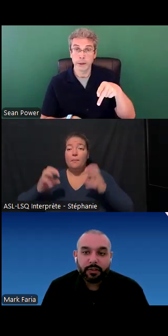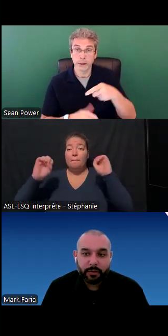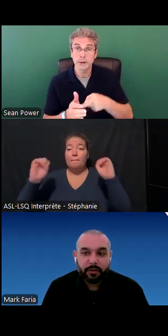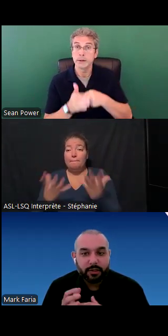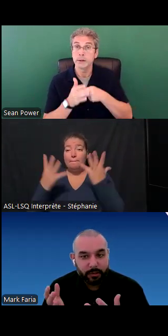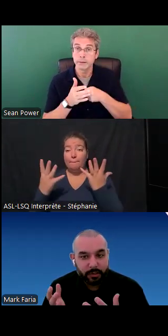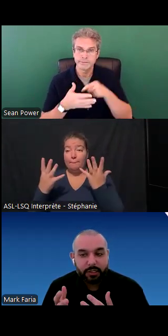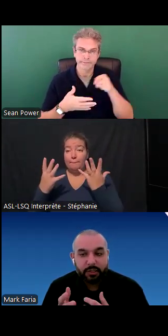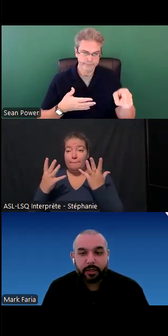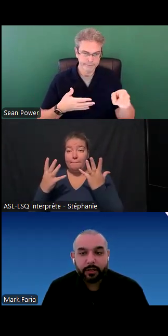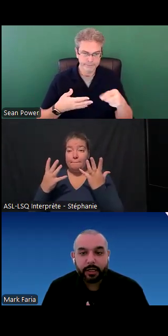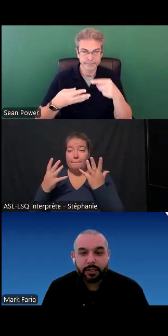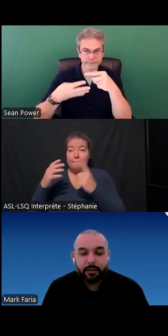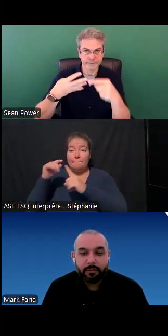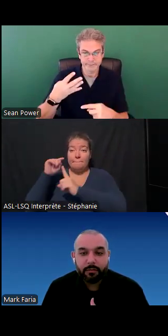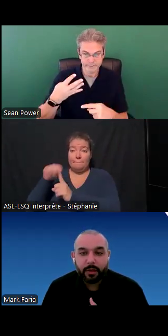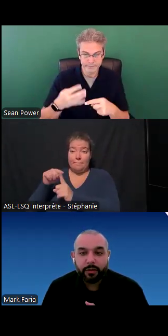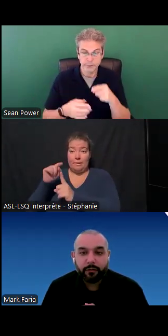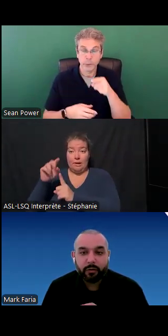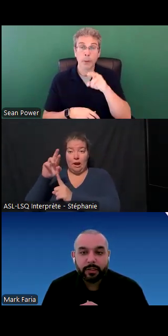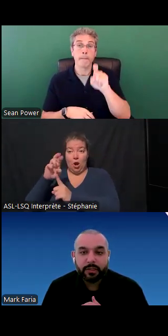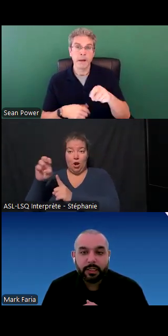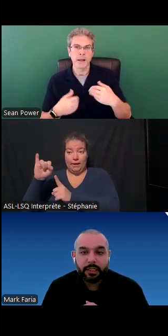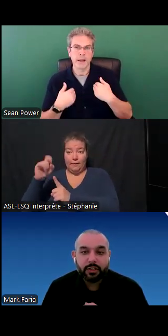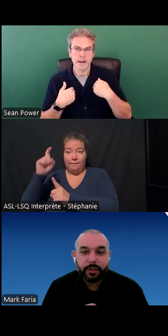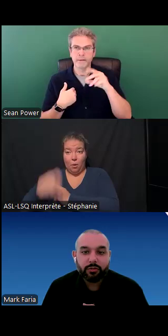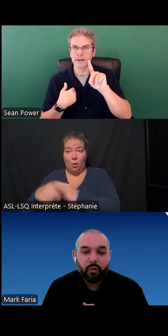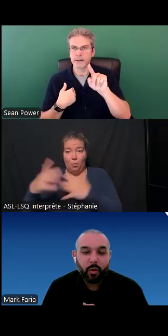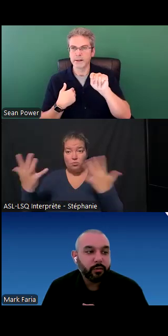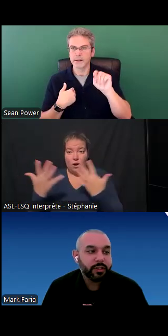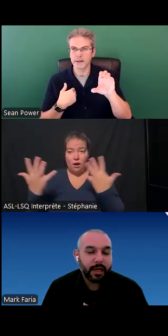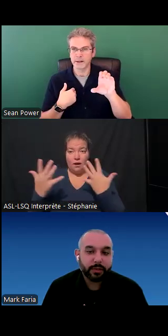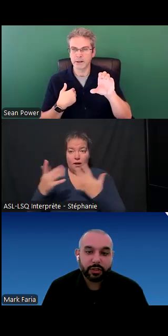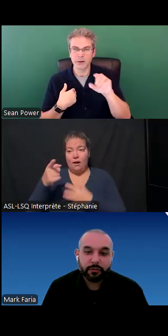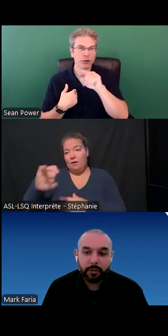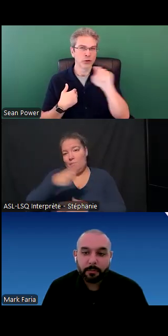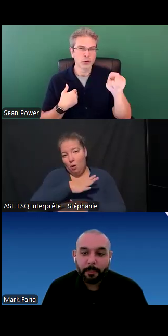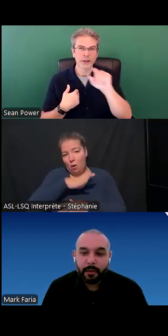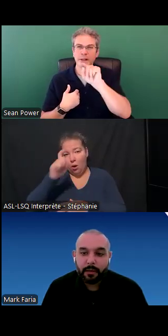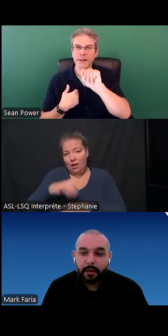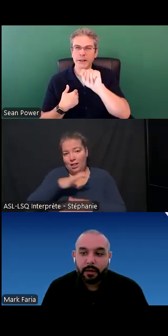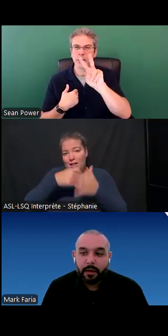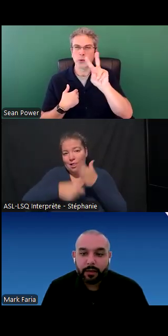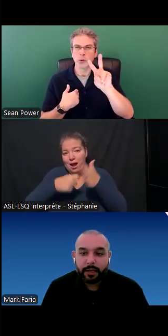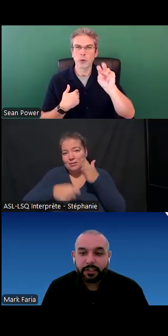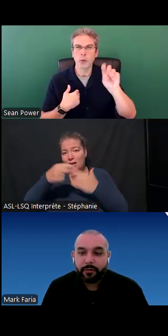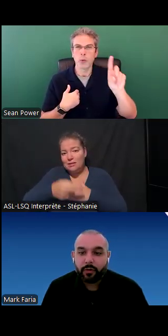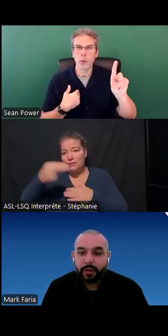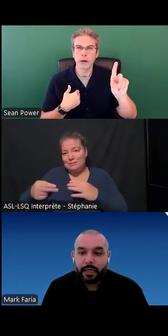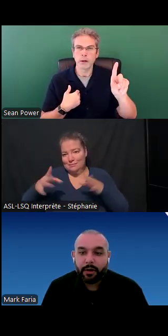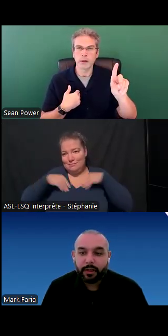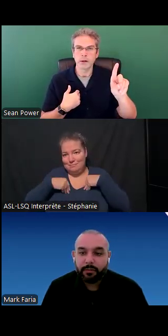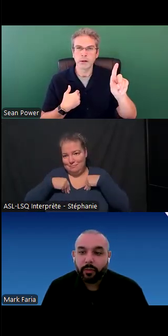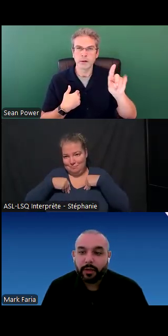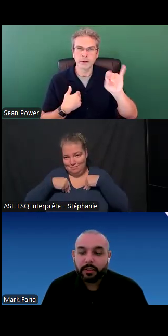a recipient of the disability tax credit, like I said. The form is T2201, which is the application form. And like I said before,